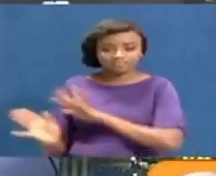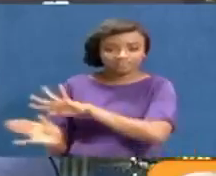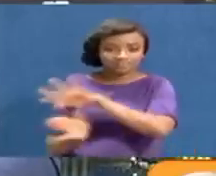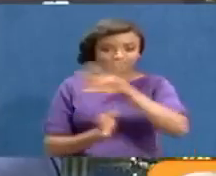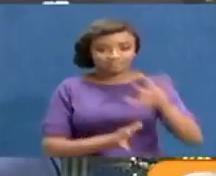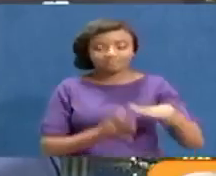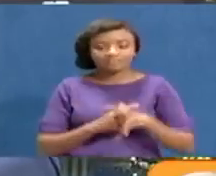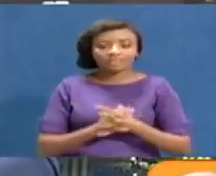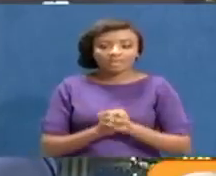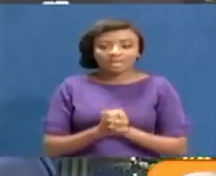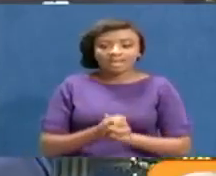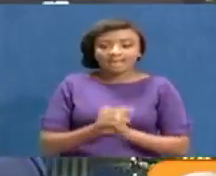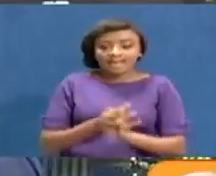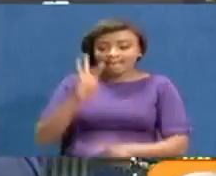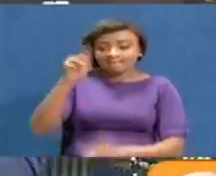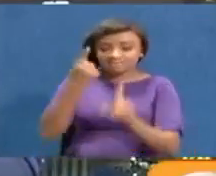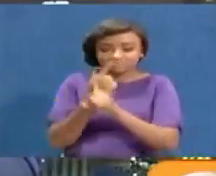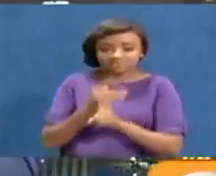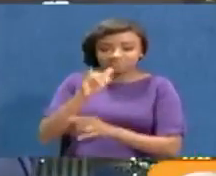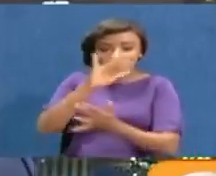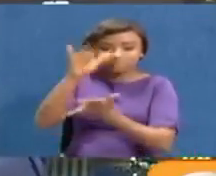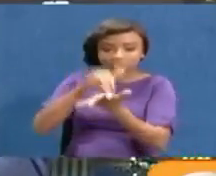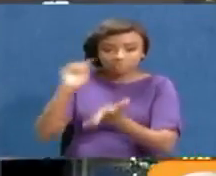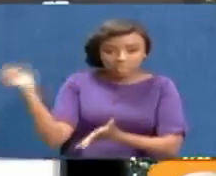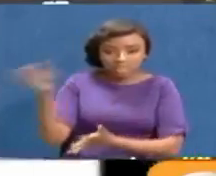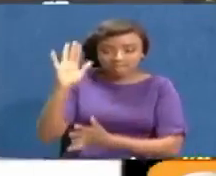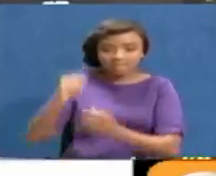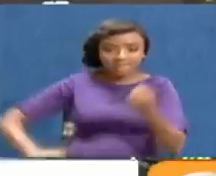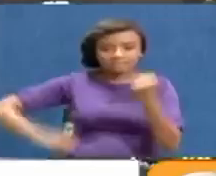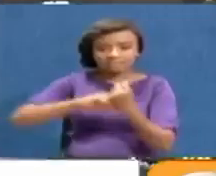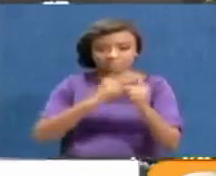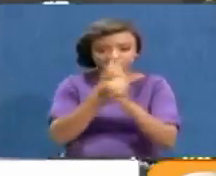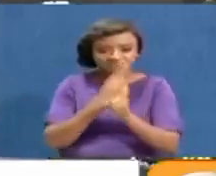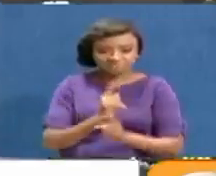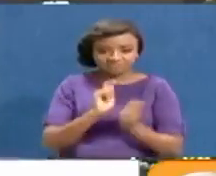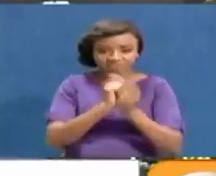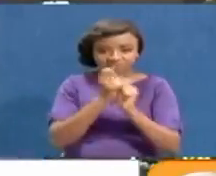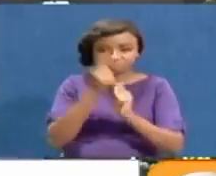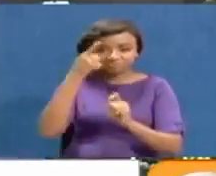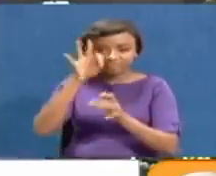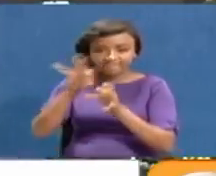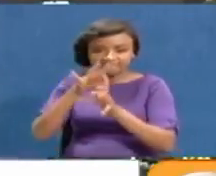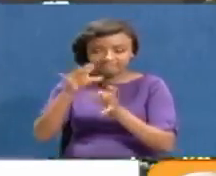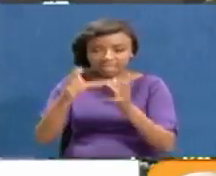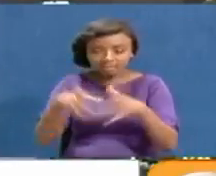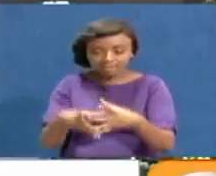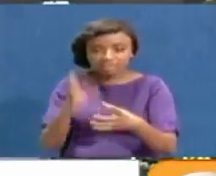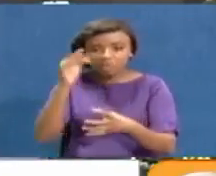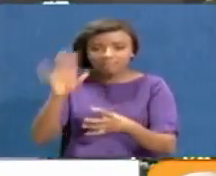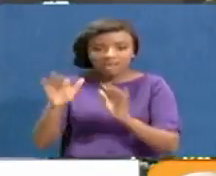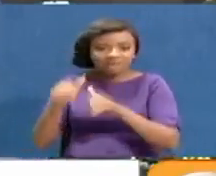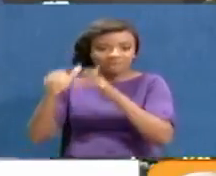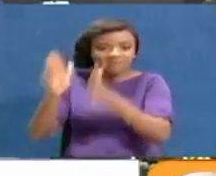A section of members of parliament from central Kenya have thrown their weight behind the current proposed reforms in the tea sector, saying that farmers stand to